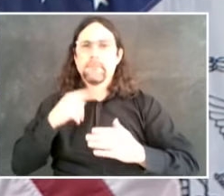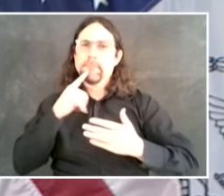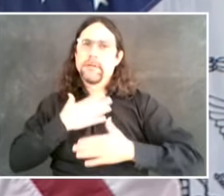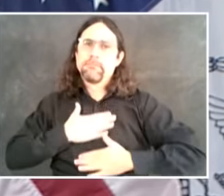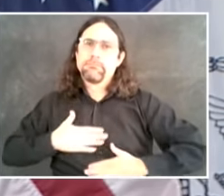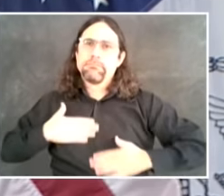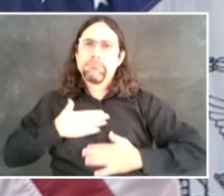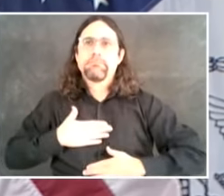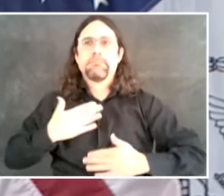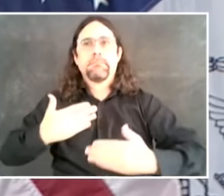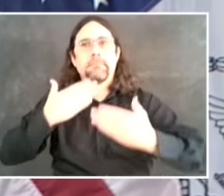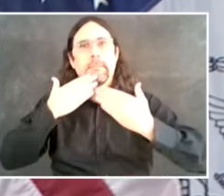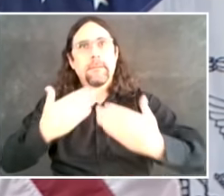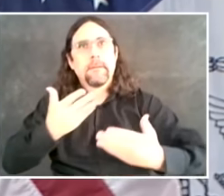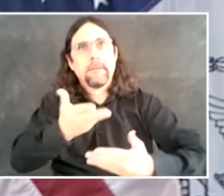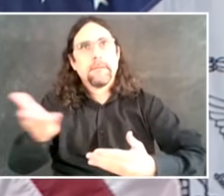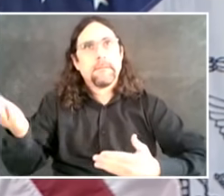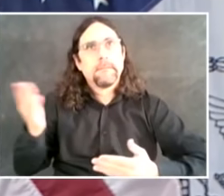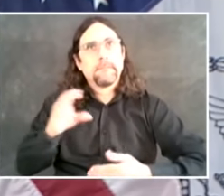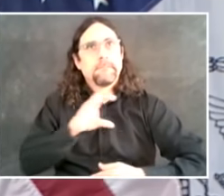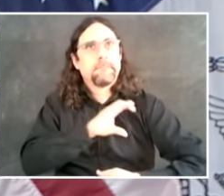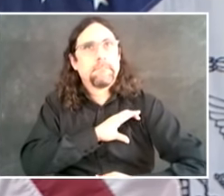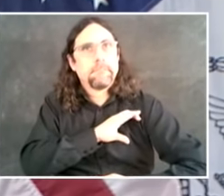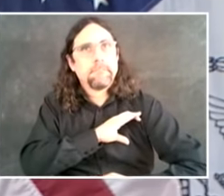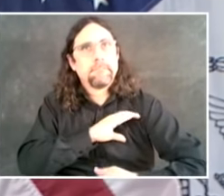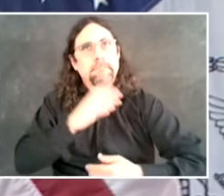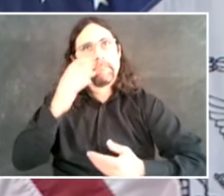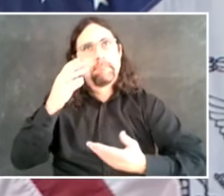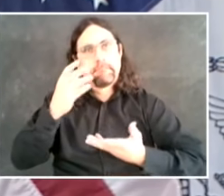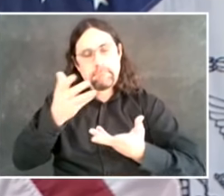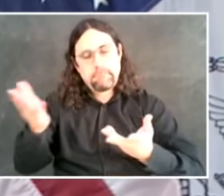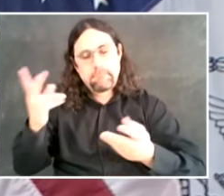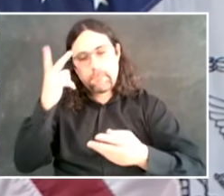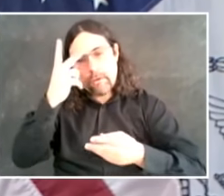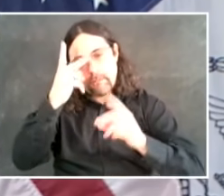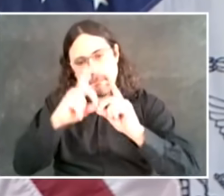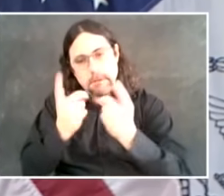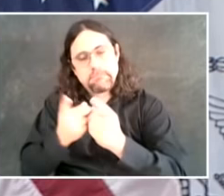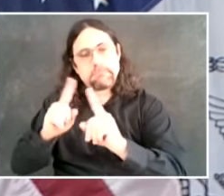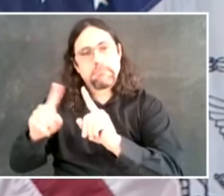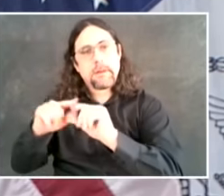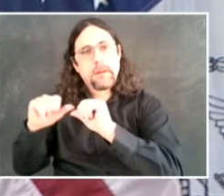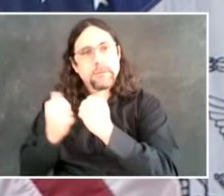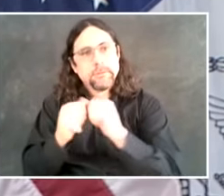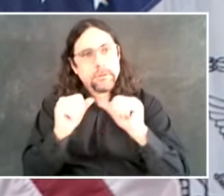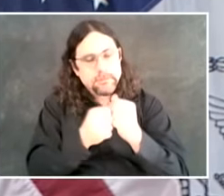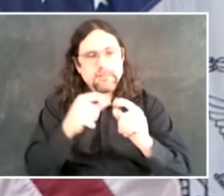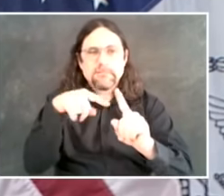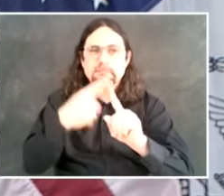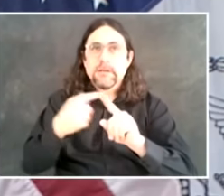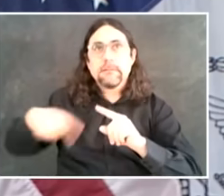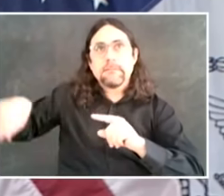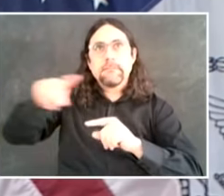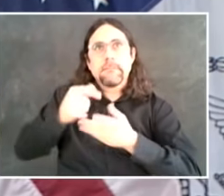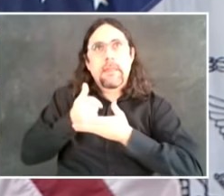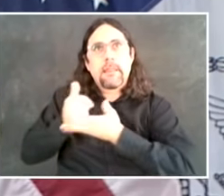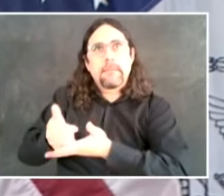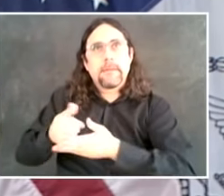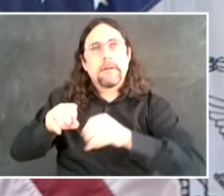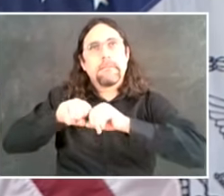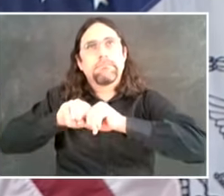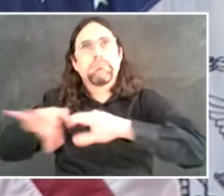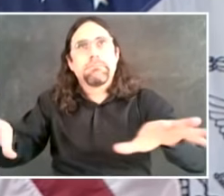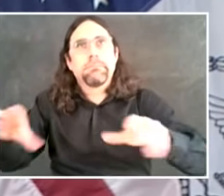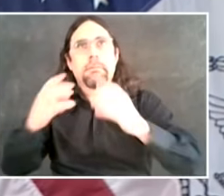people really appreciated that. A great effort yesterday, and only a beginning, because as more